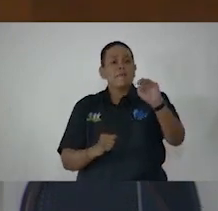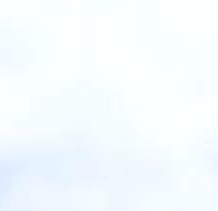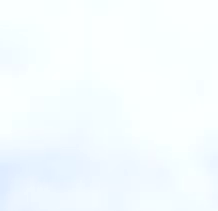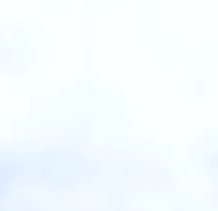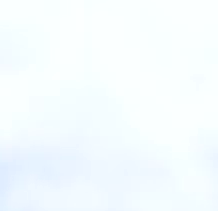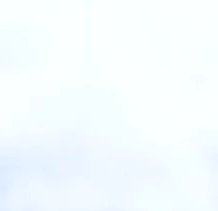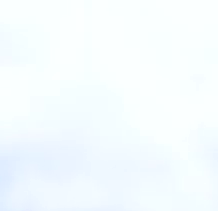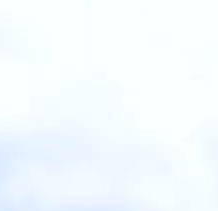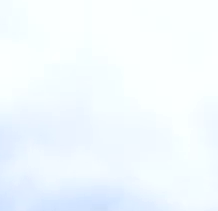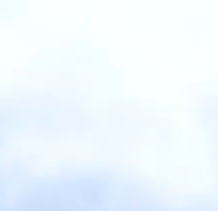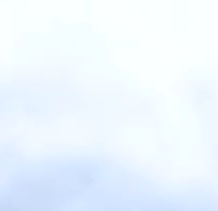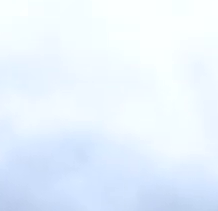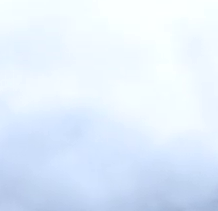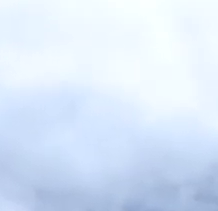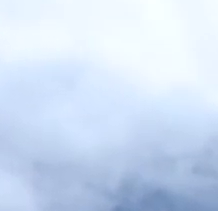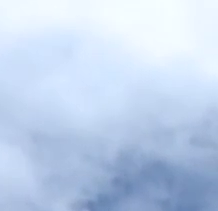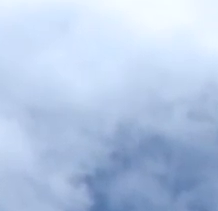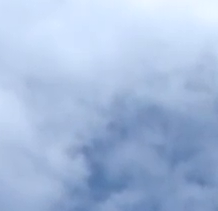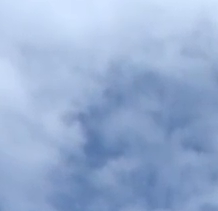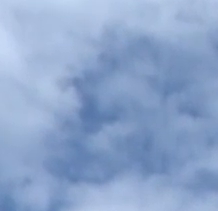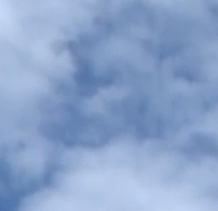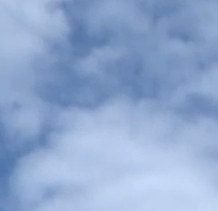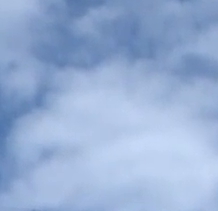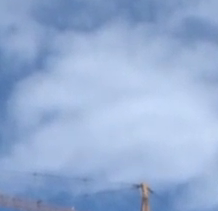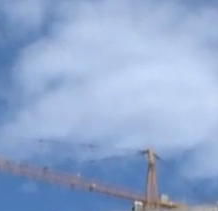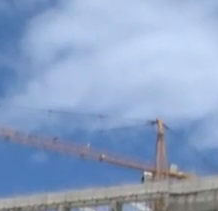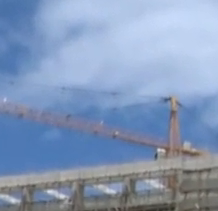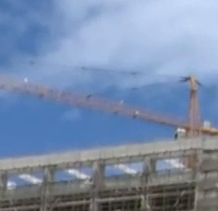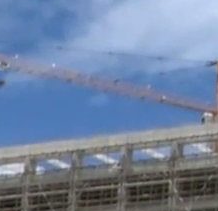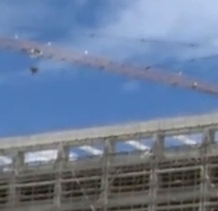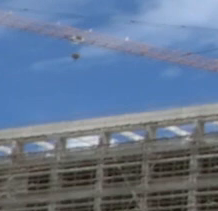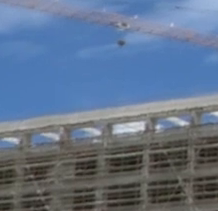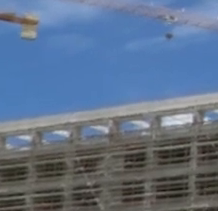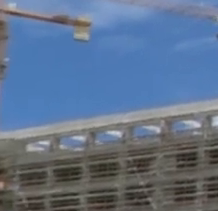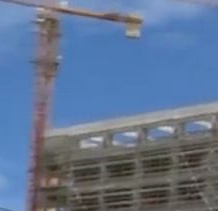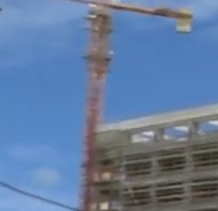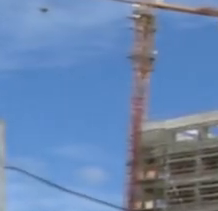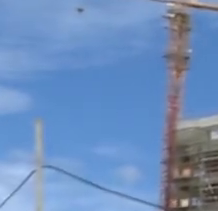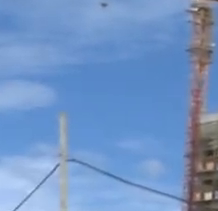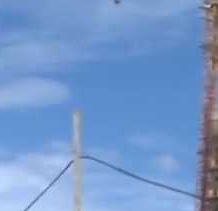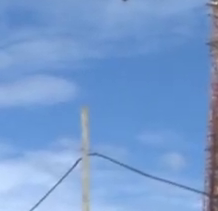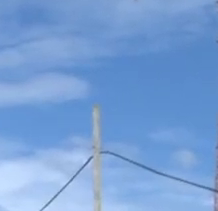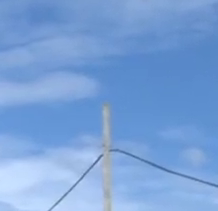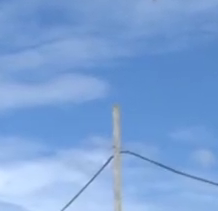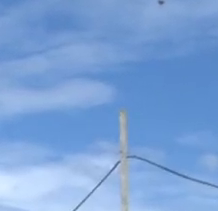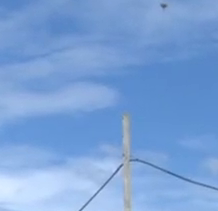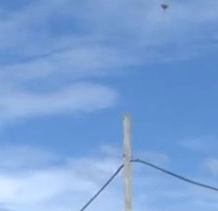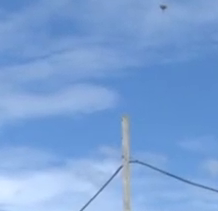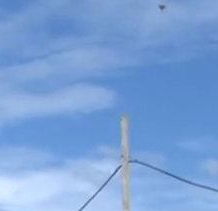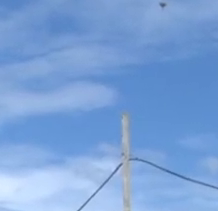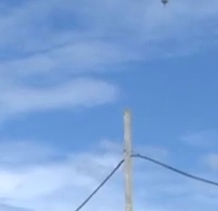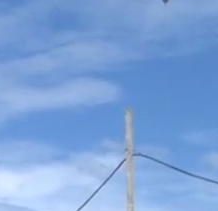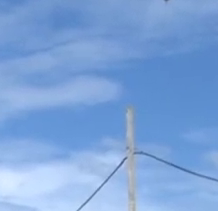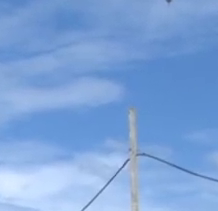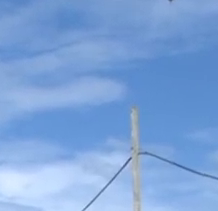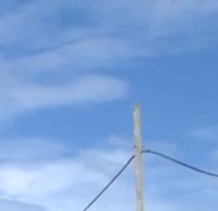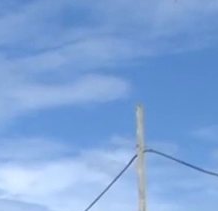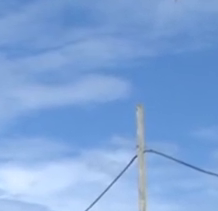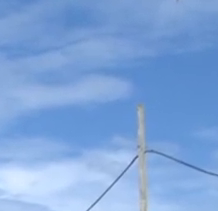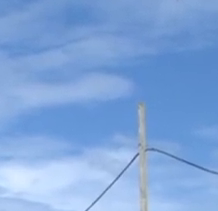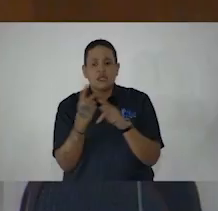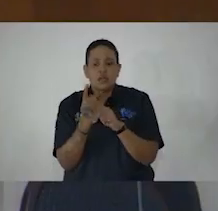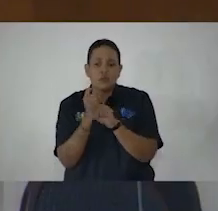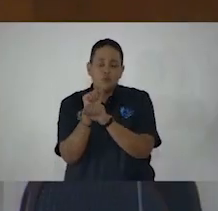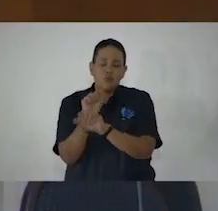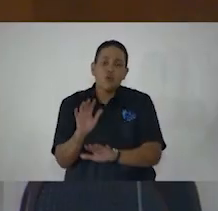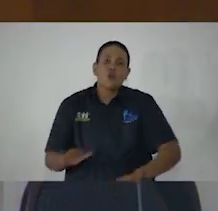June. That's an additional 250 beds, fully equipped. We expect to hire in the first phase over 300 new healthcare